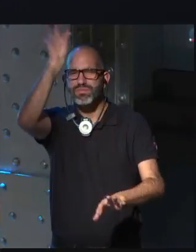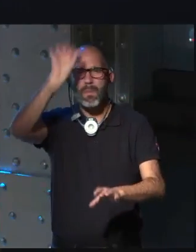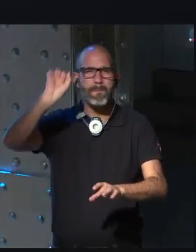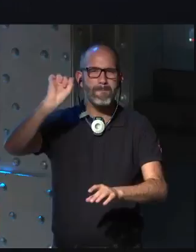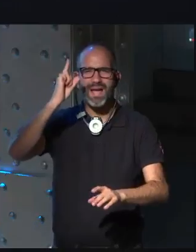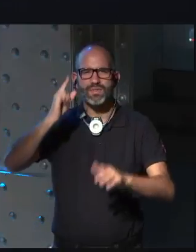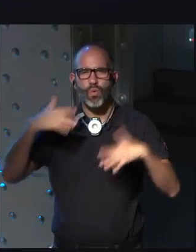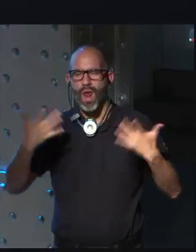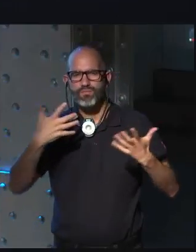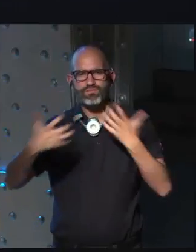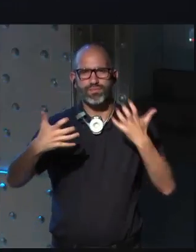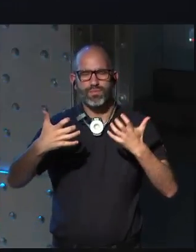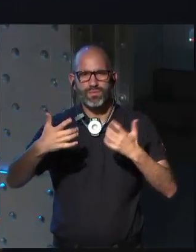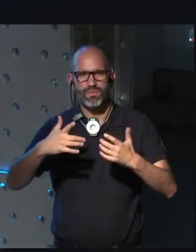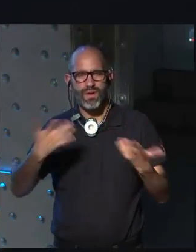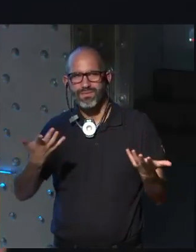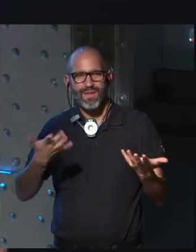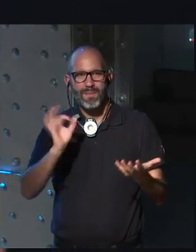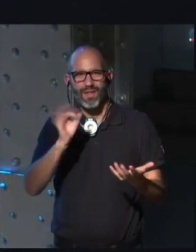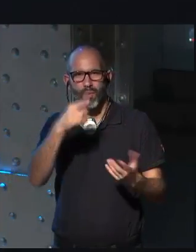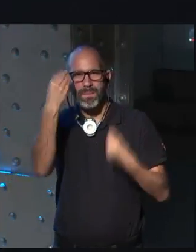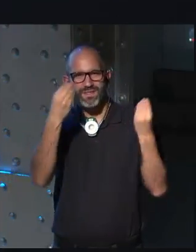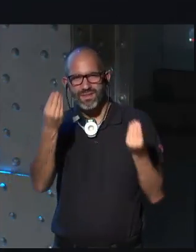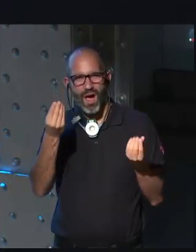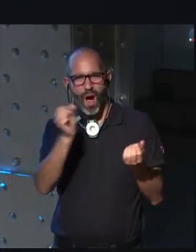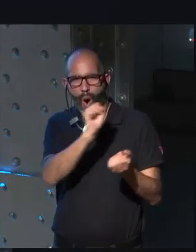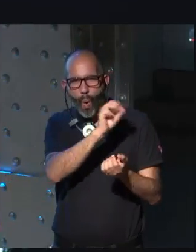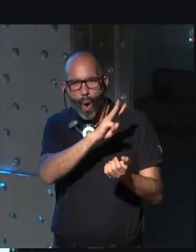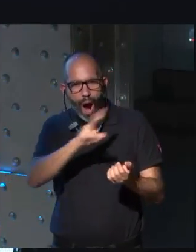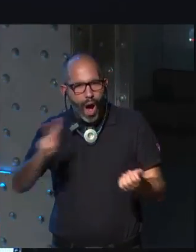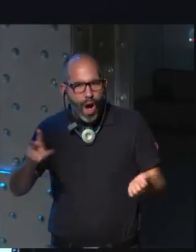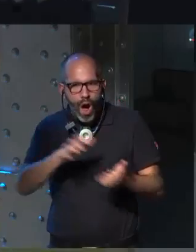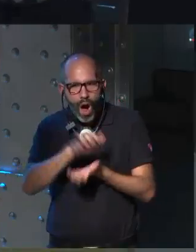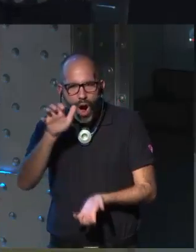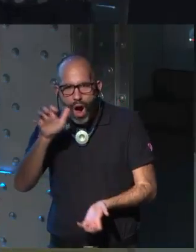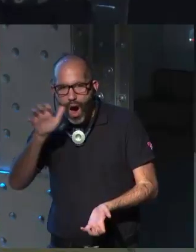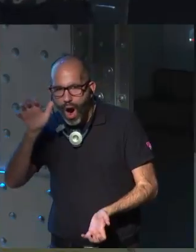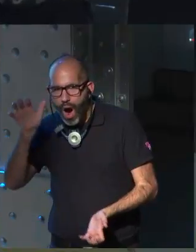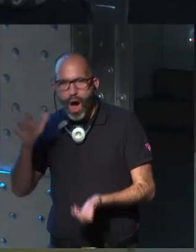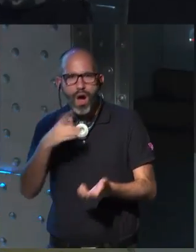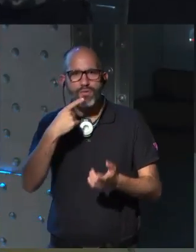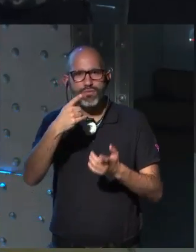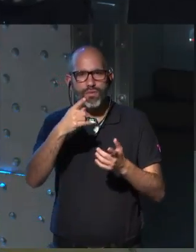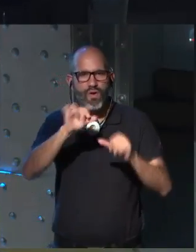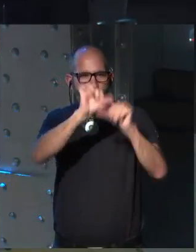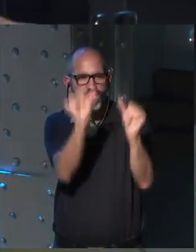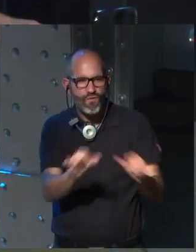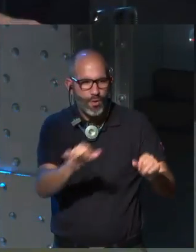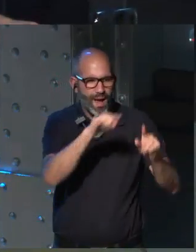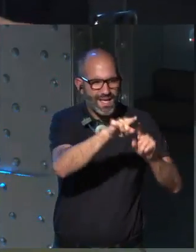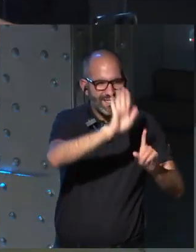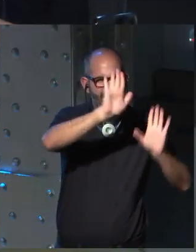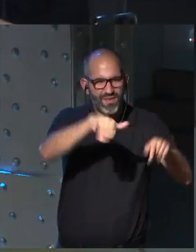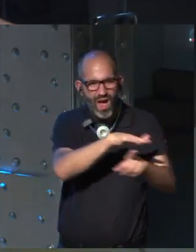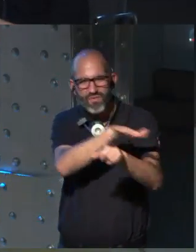what struck you most? What do you really think made you say, wow, I would have never thought that this way of